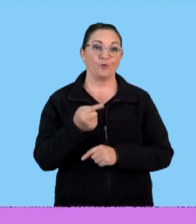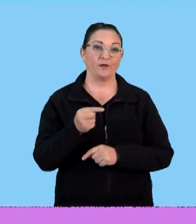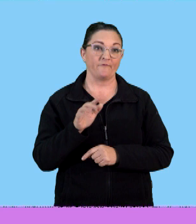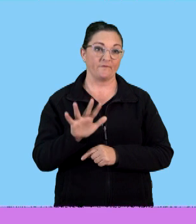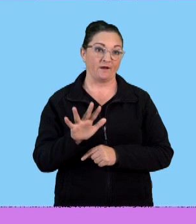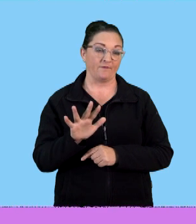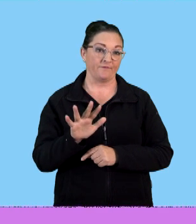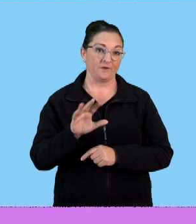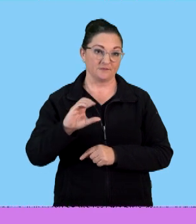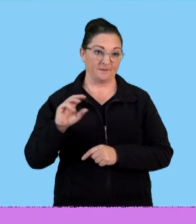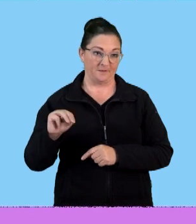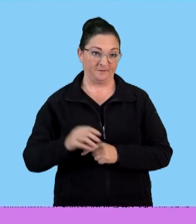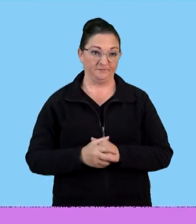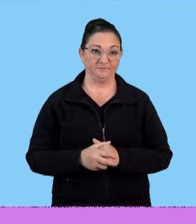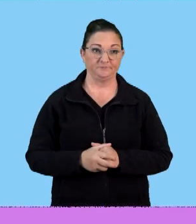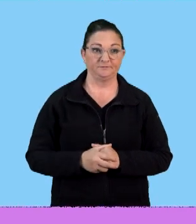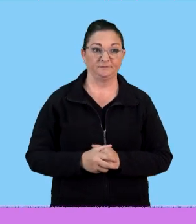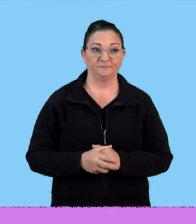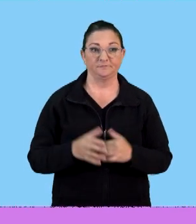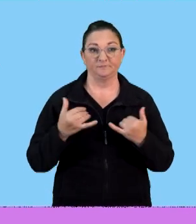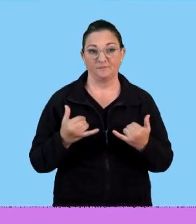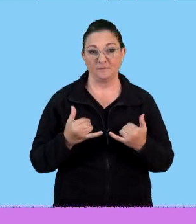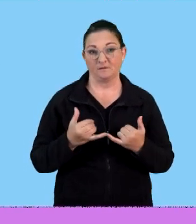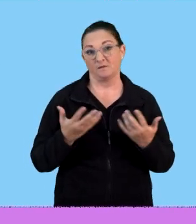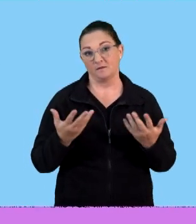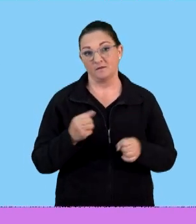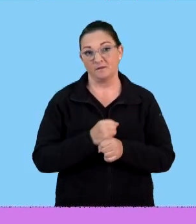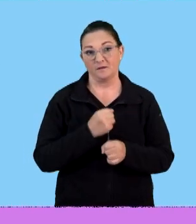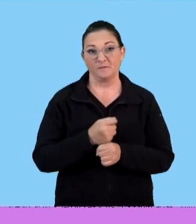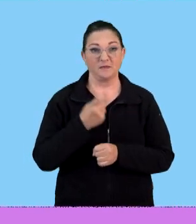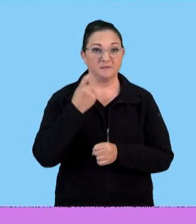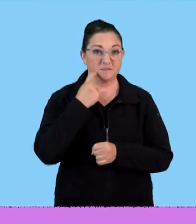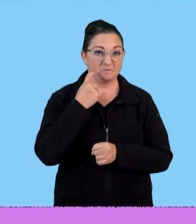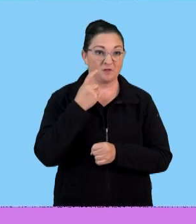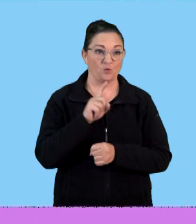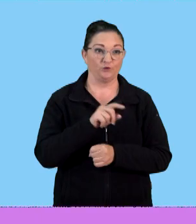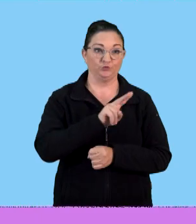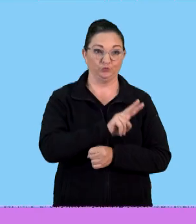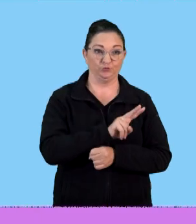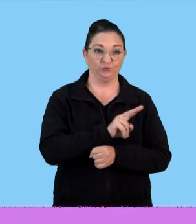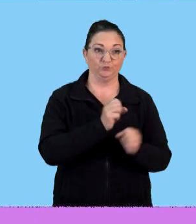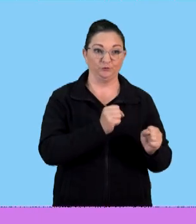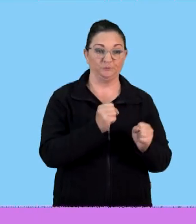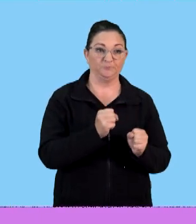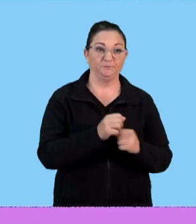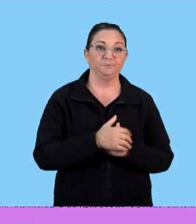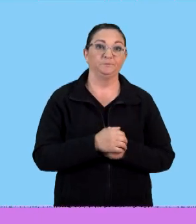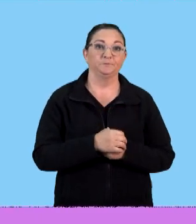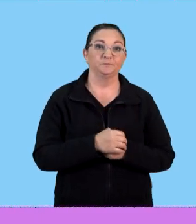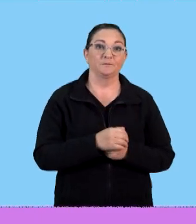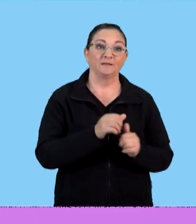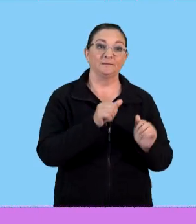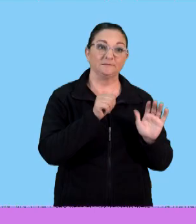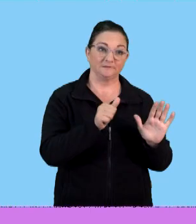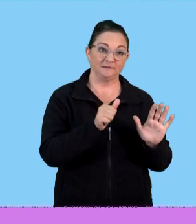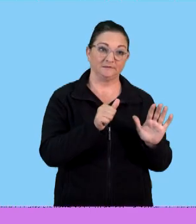4.5 centimeters, right? So I will quickly simplify that. Remember, I keep the 2 here. So I'll then